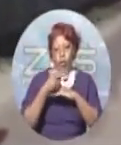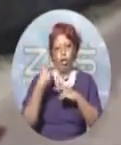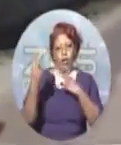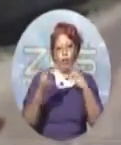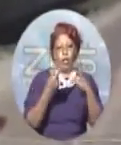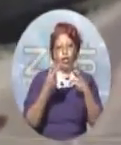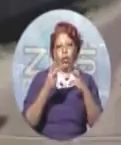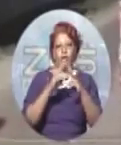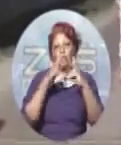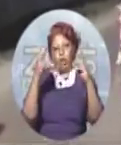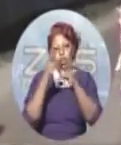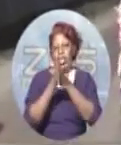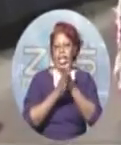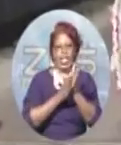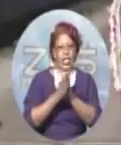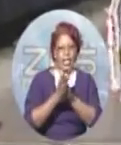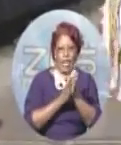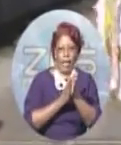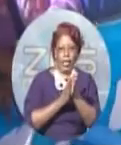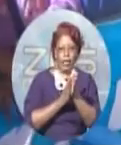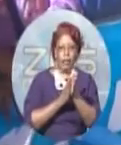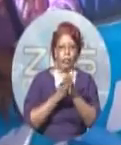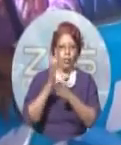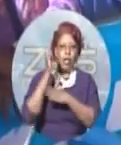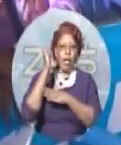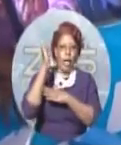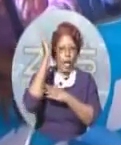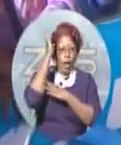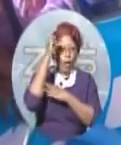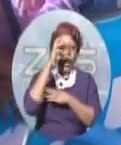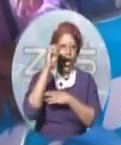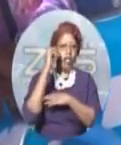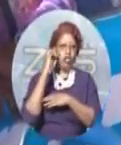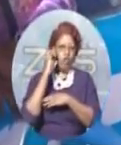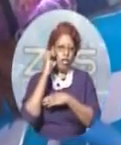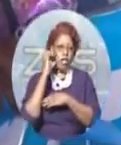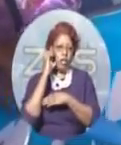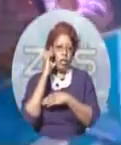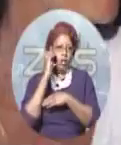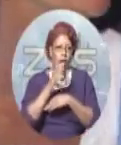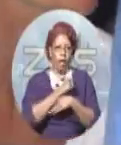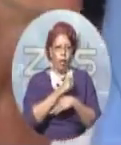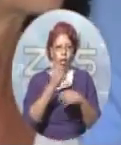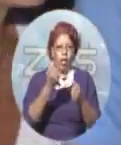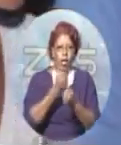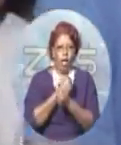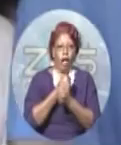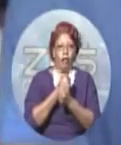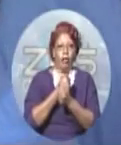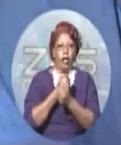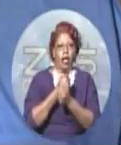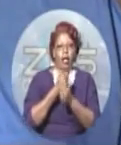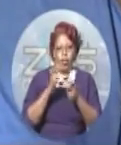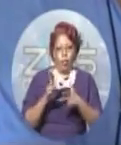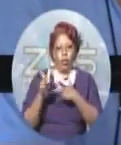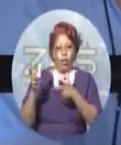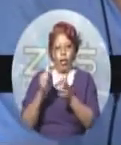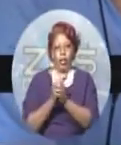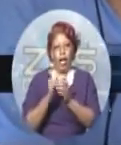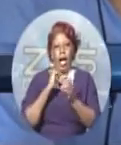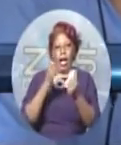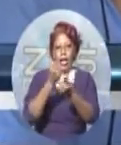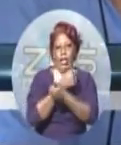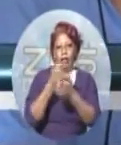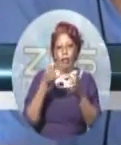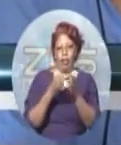as excited. Eric and Kristen Wagenberg out of New York loved every minute of the parade. I love it. It's great. It's